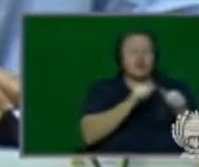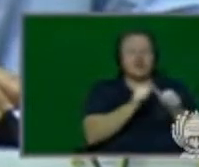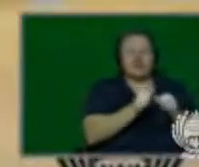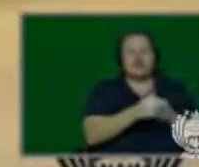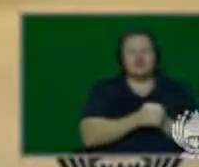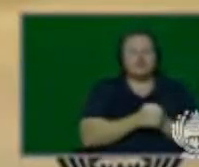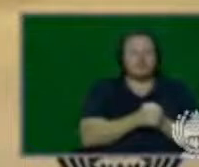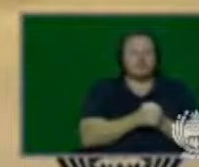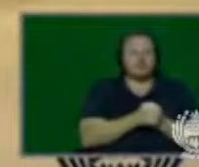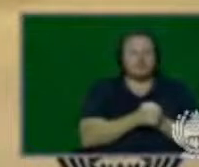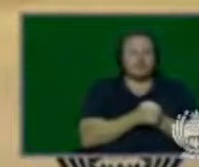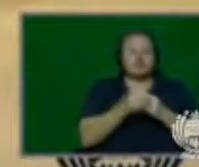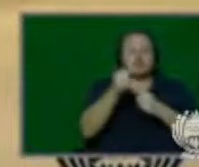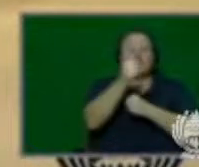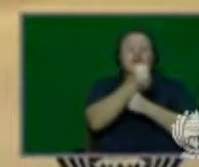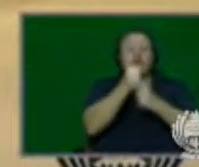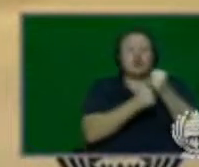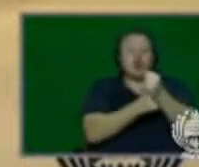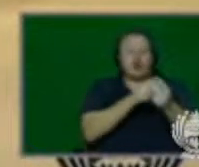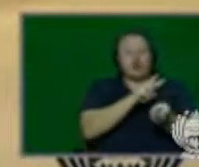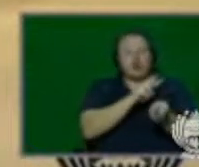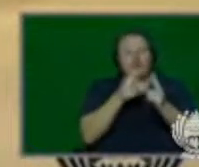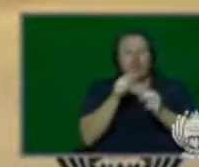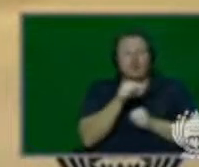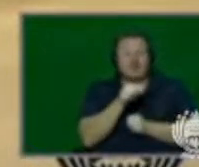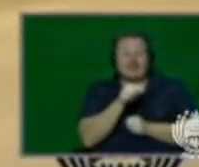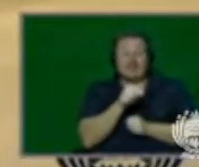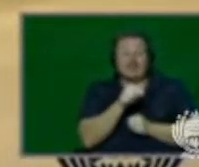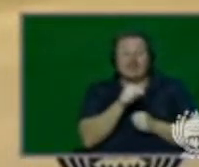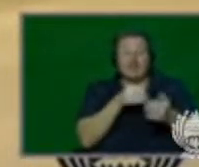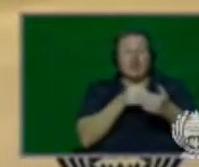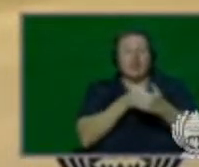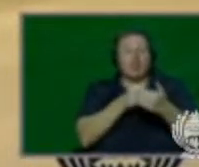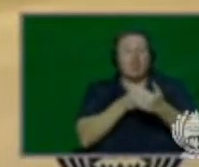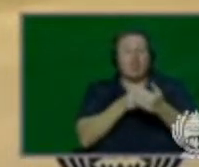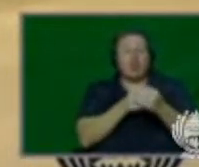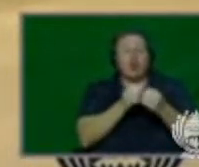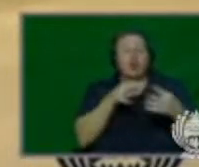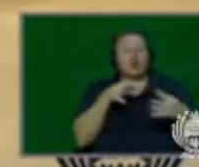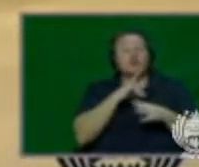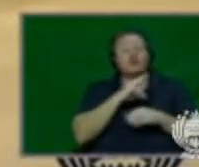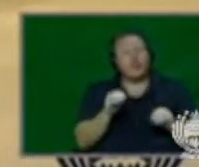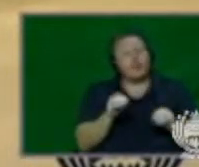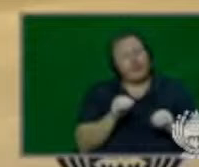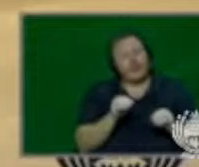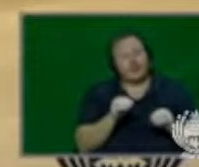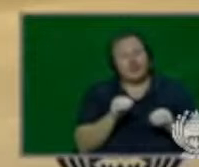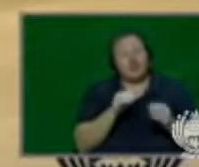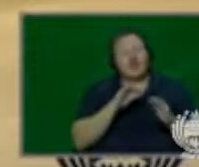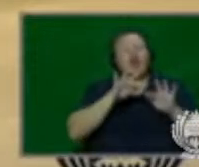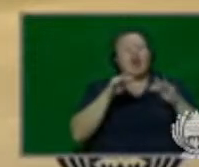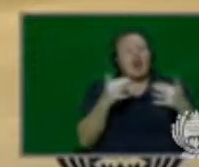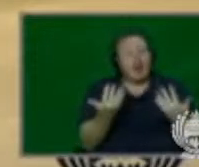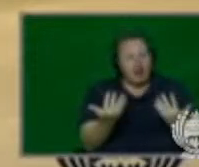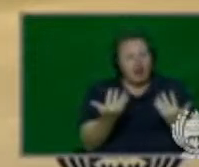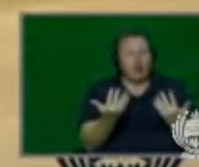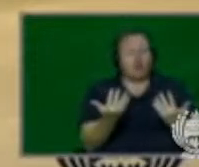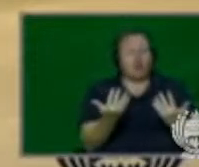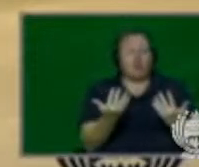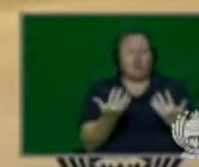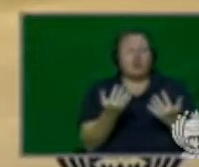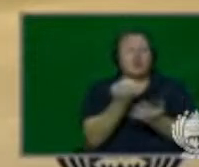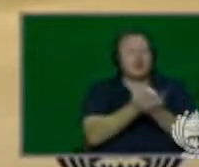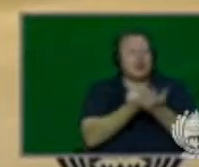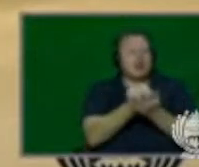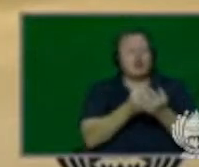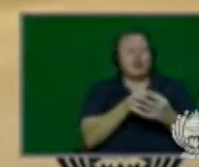Implementing structural reforms removes impediments to growth and creates a solid foundation for a higher and sustained